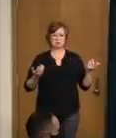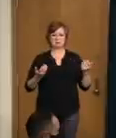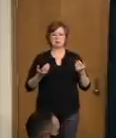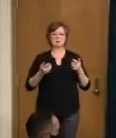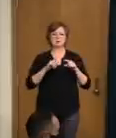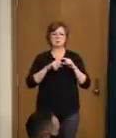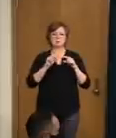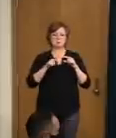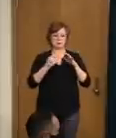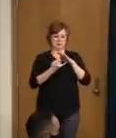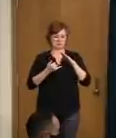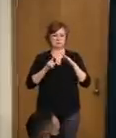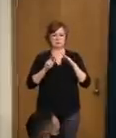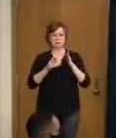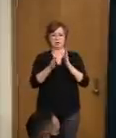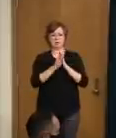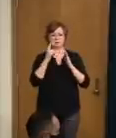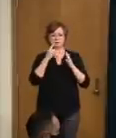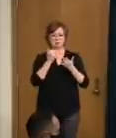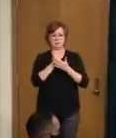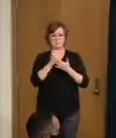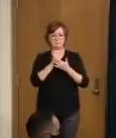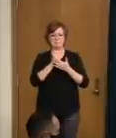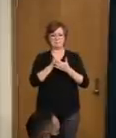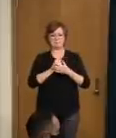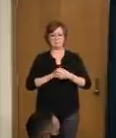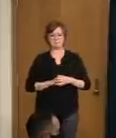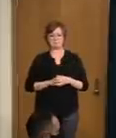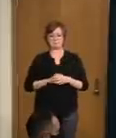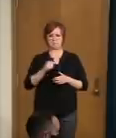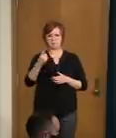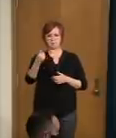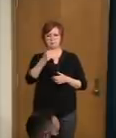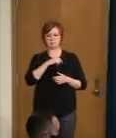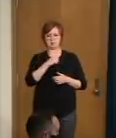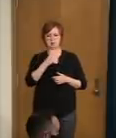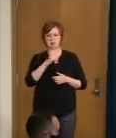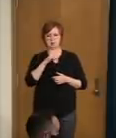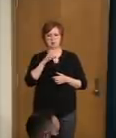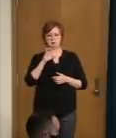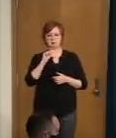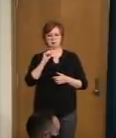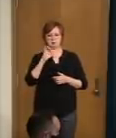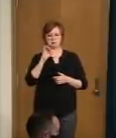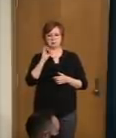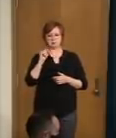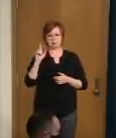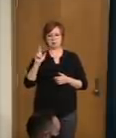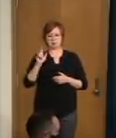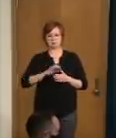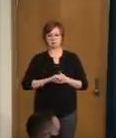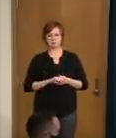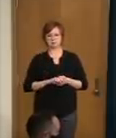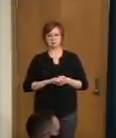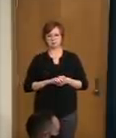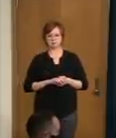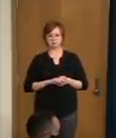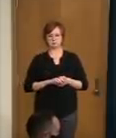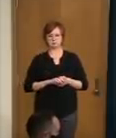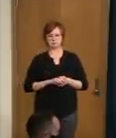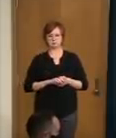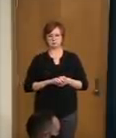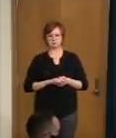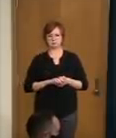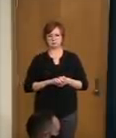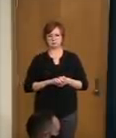family. Mr. Livingstone, you say 95% of ICU, there's 95% ICU